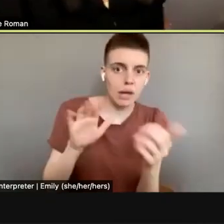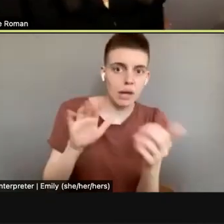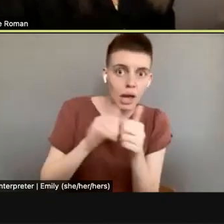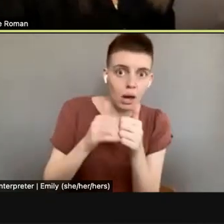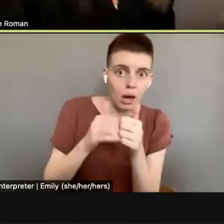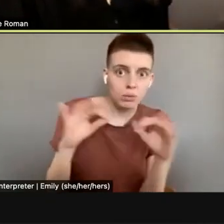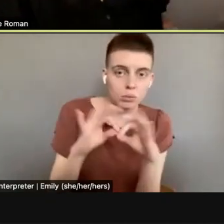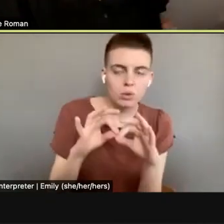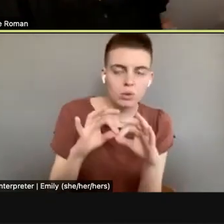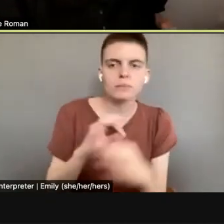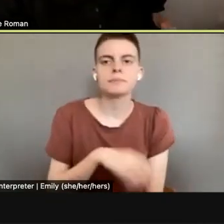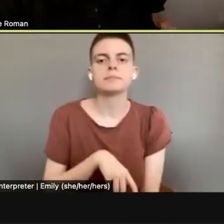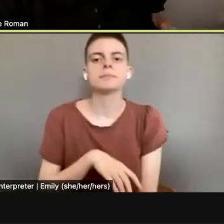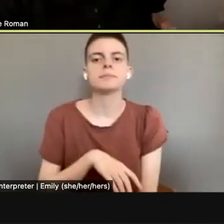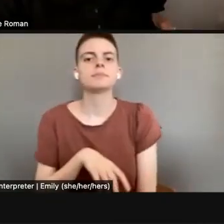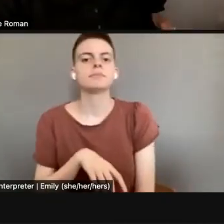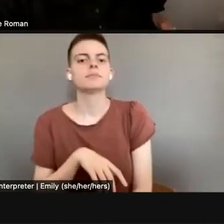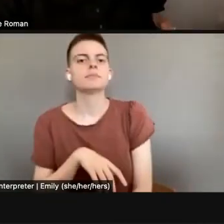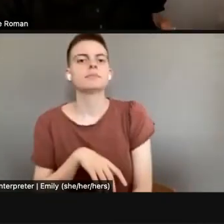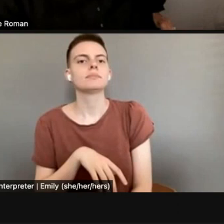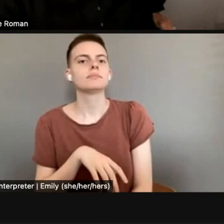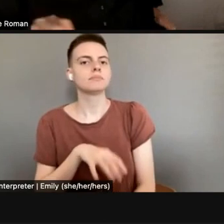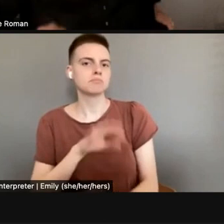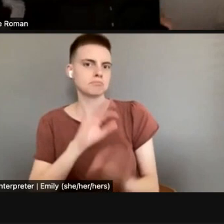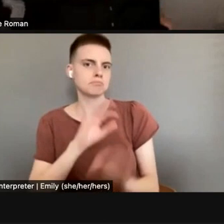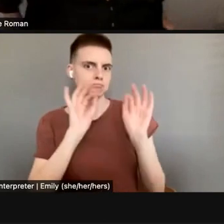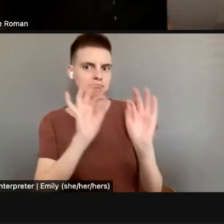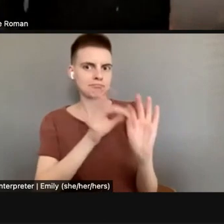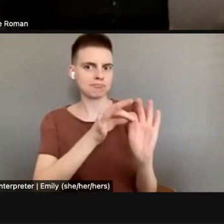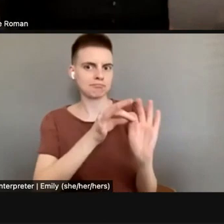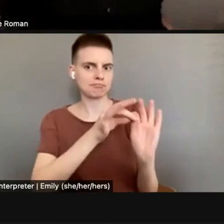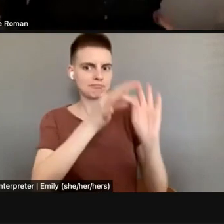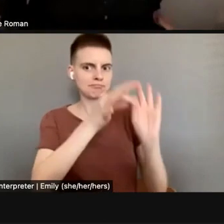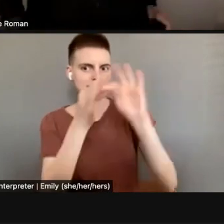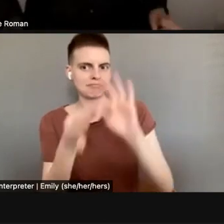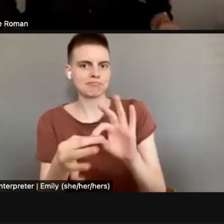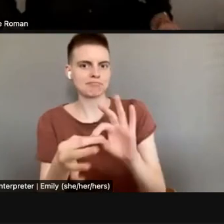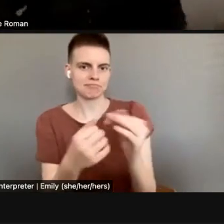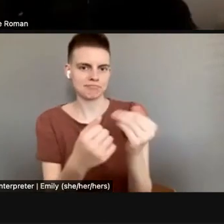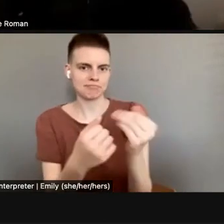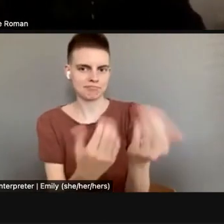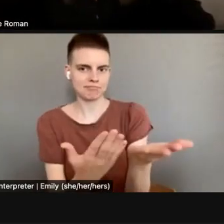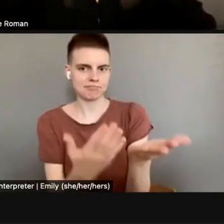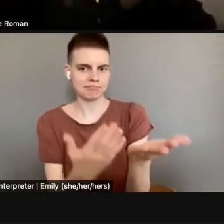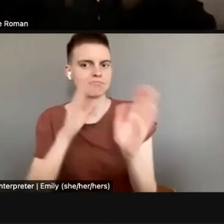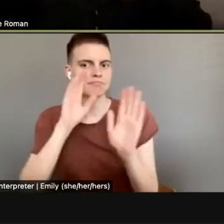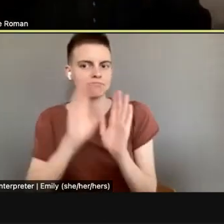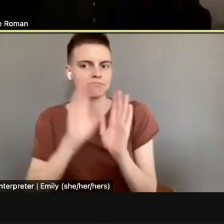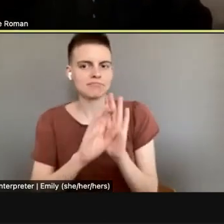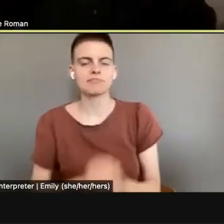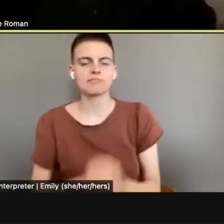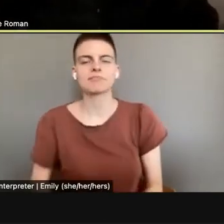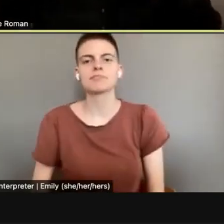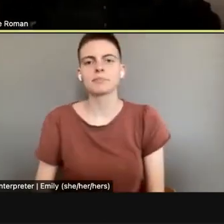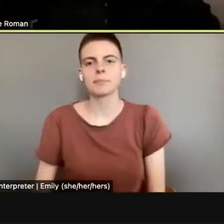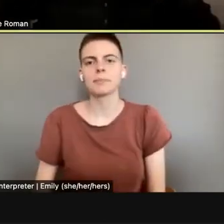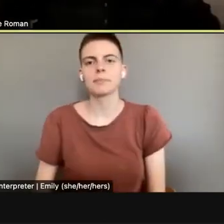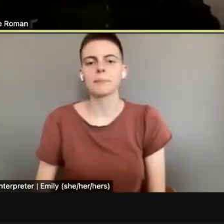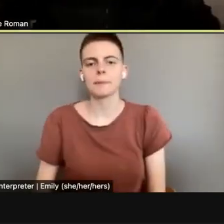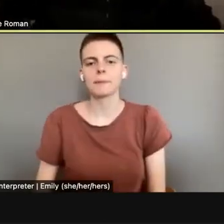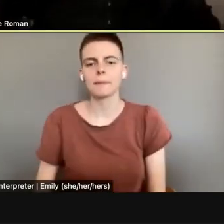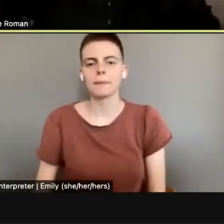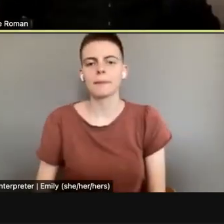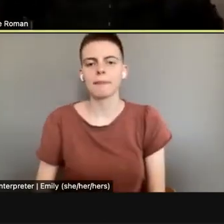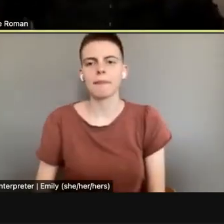well, that takes me to this picture. And so I want to say something about,